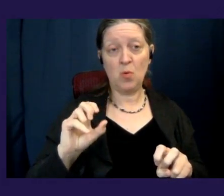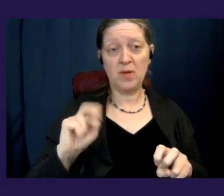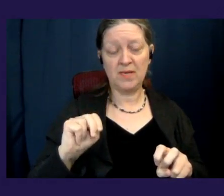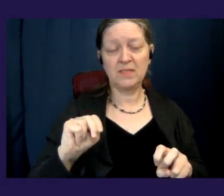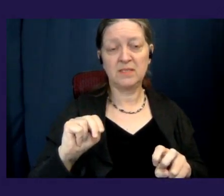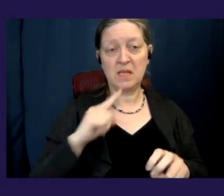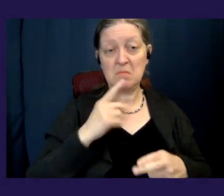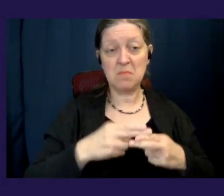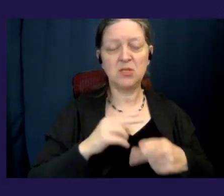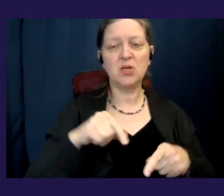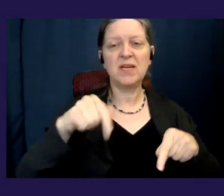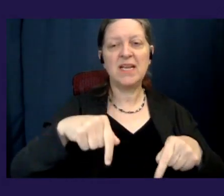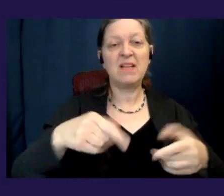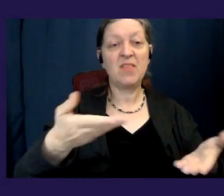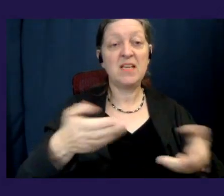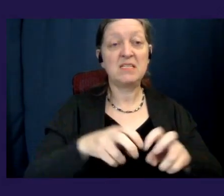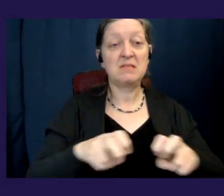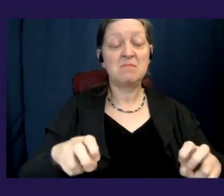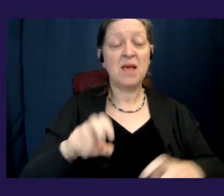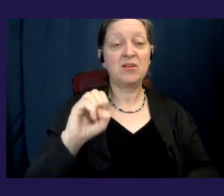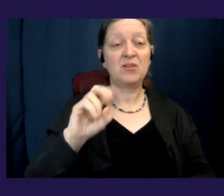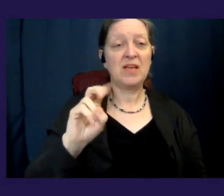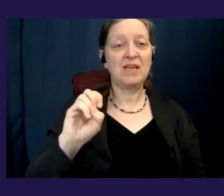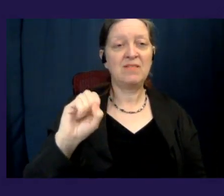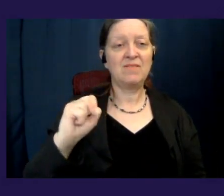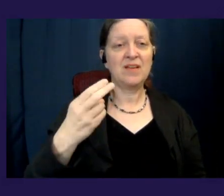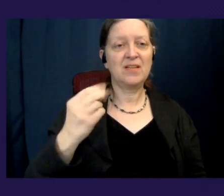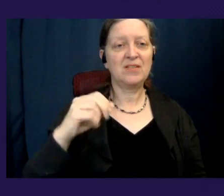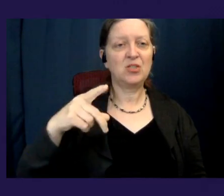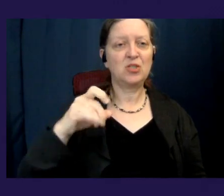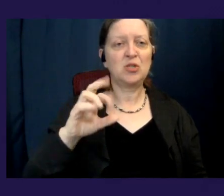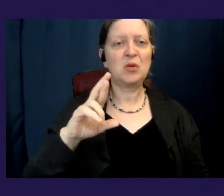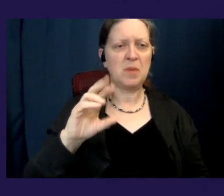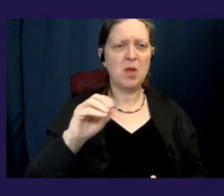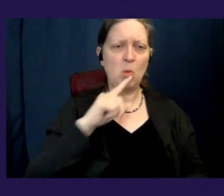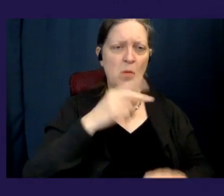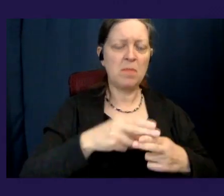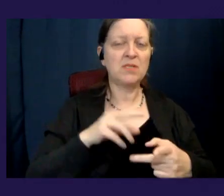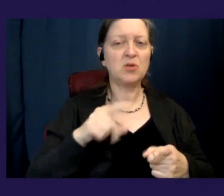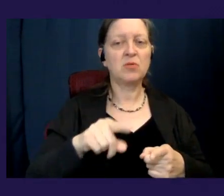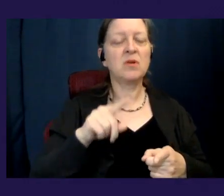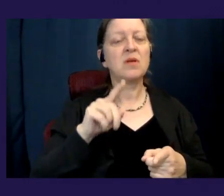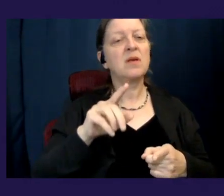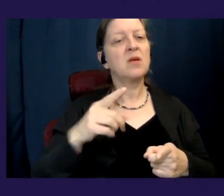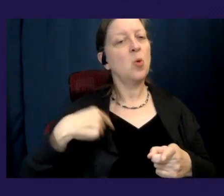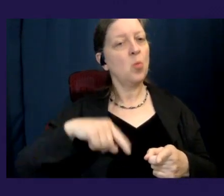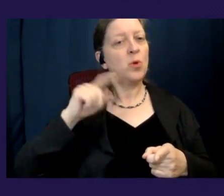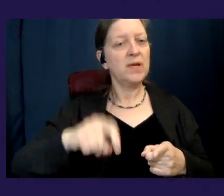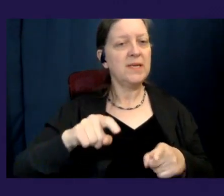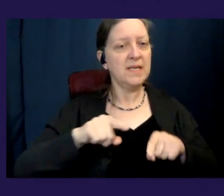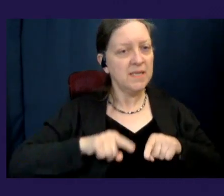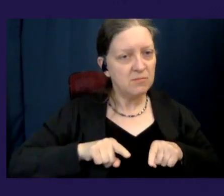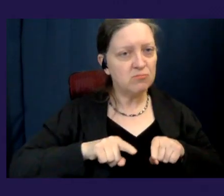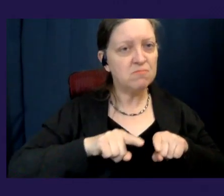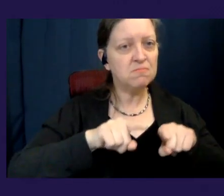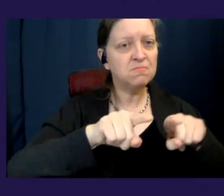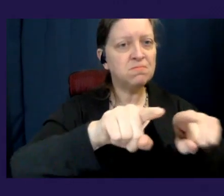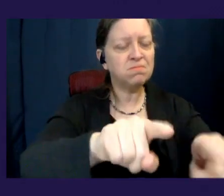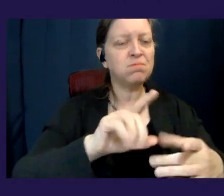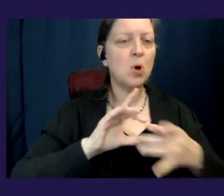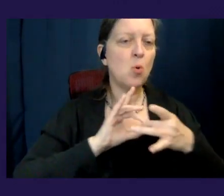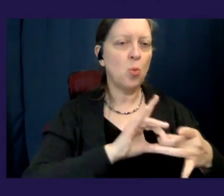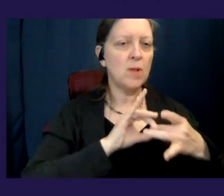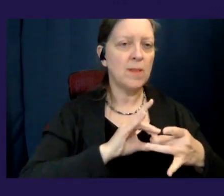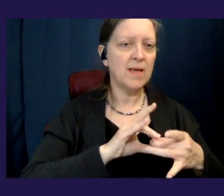in this panel about the need for these longitudinal relationships over time. And I think we are recognizing just how important they are, and we